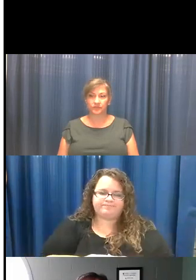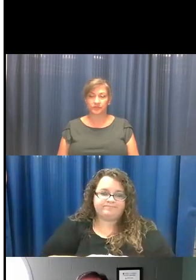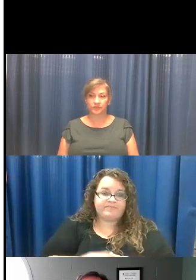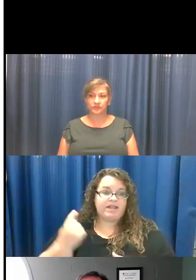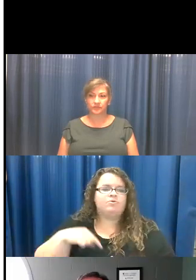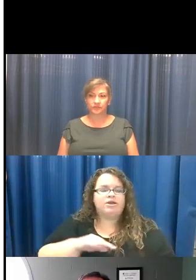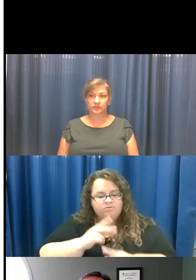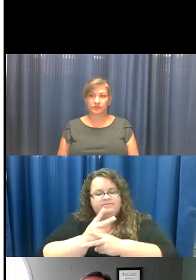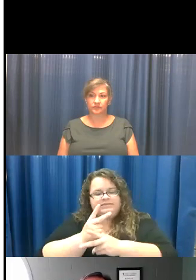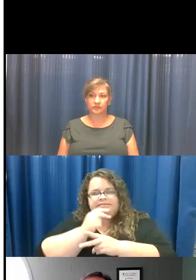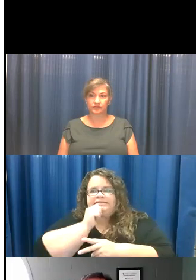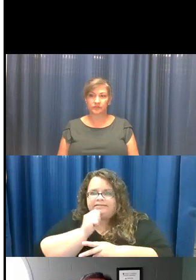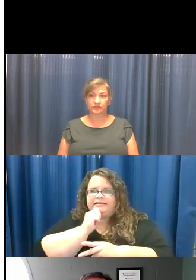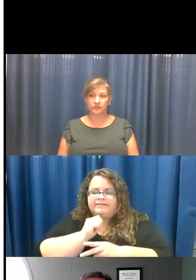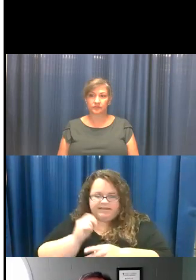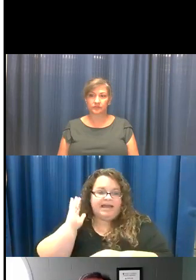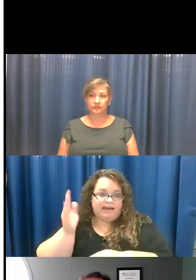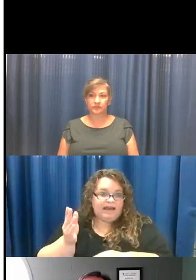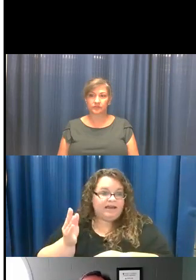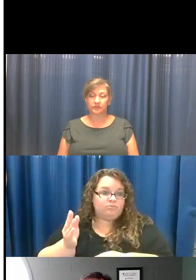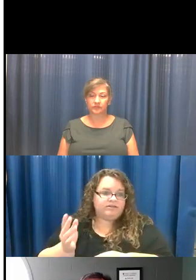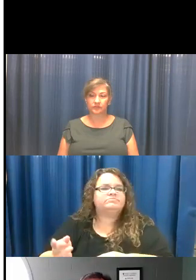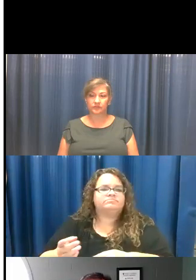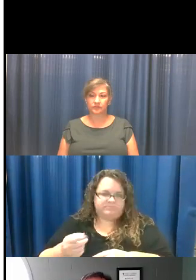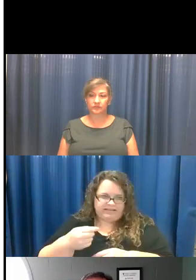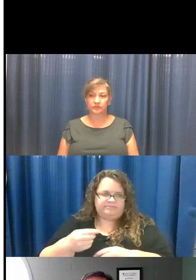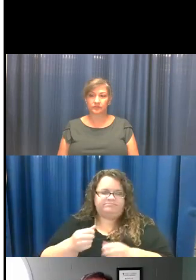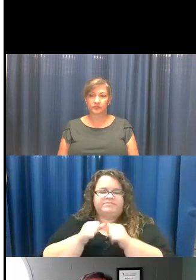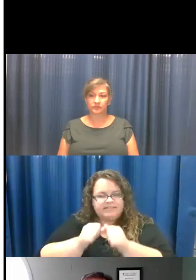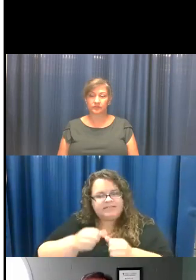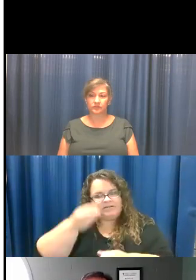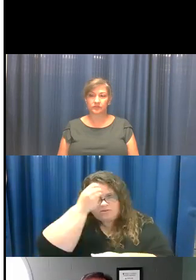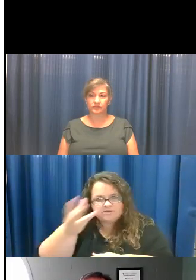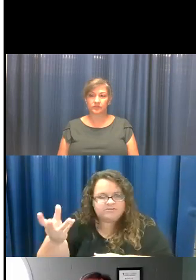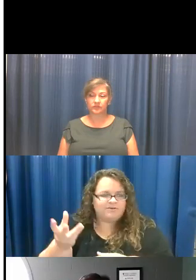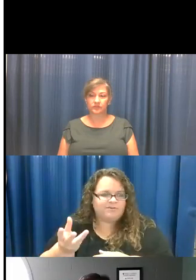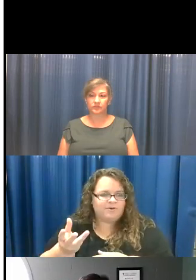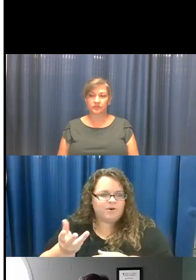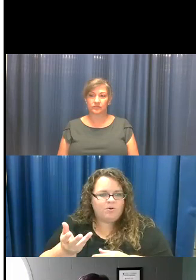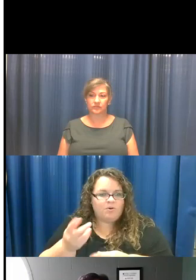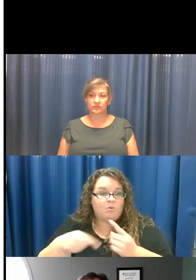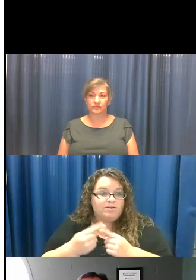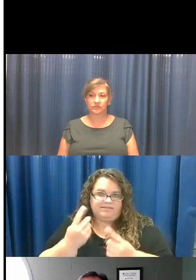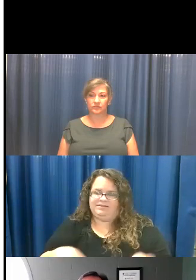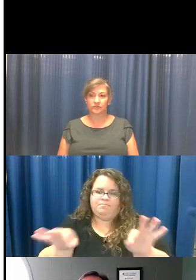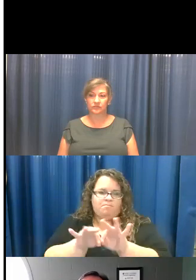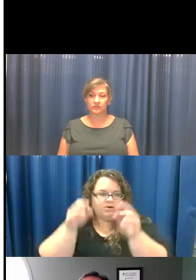it. We'll get there, and I will keep you updated, especially as some of these key decisions get made.